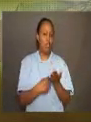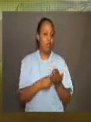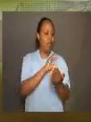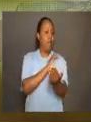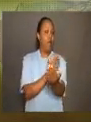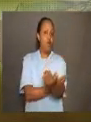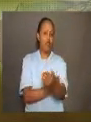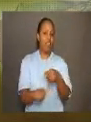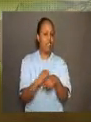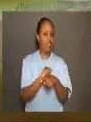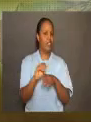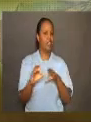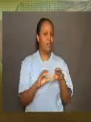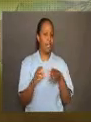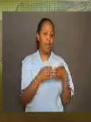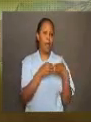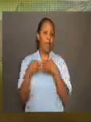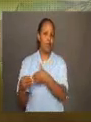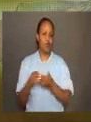the powers of leadership.